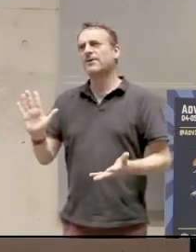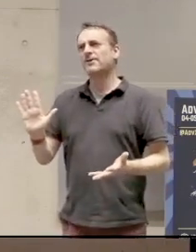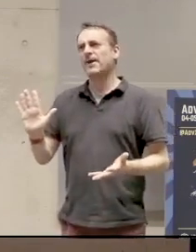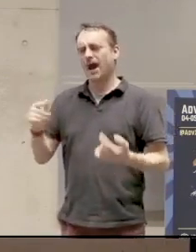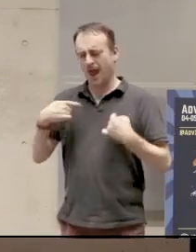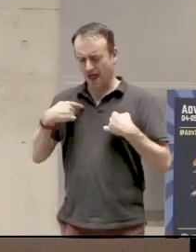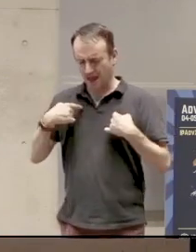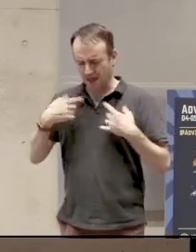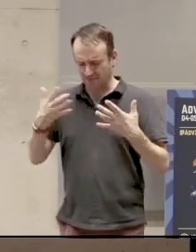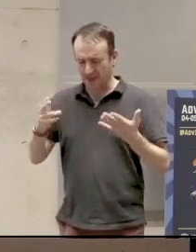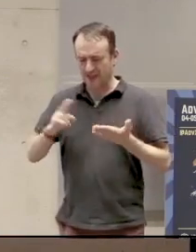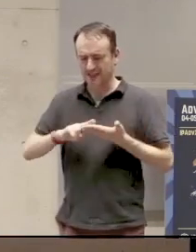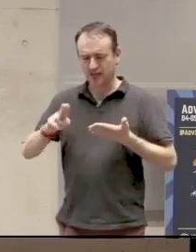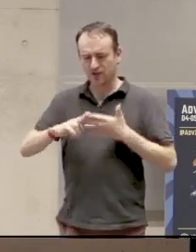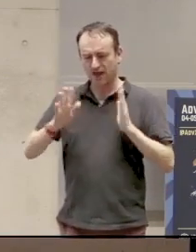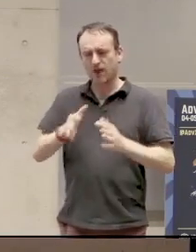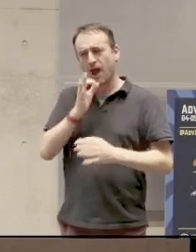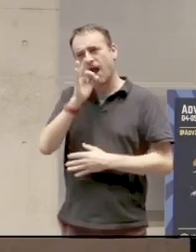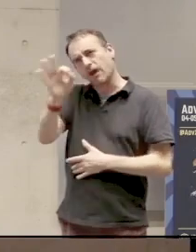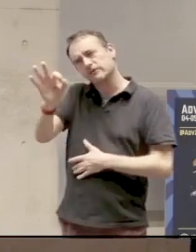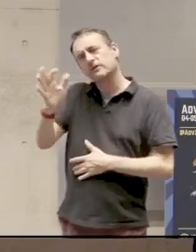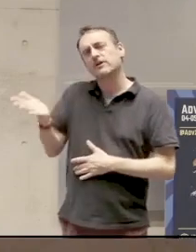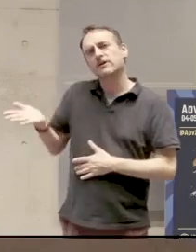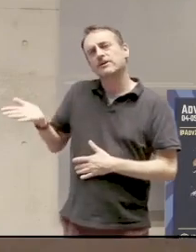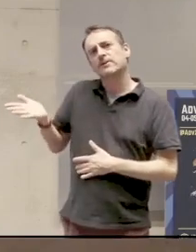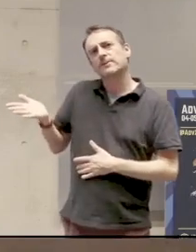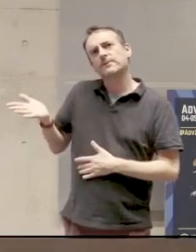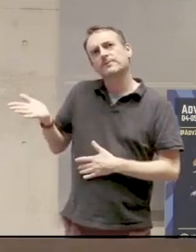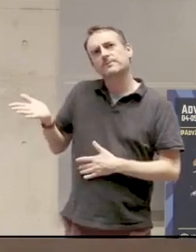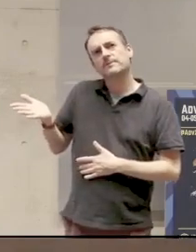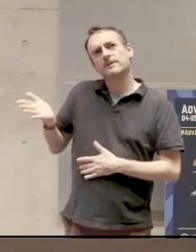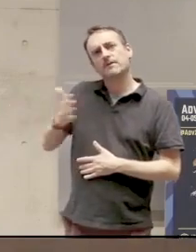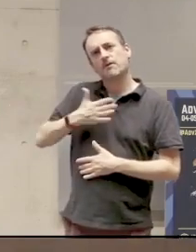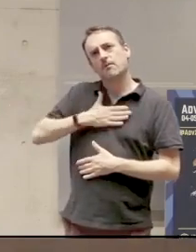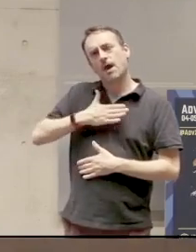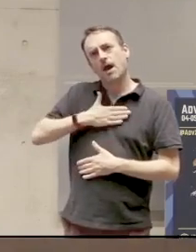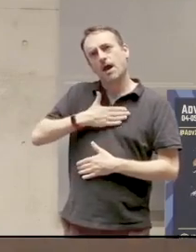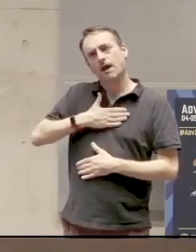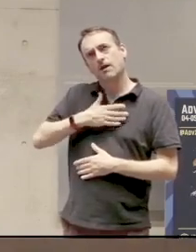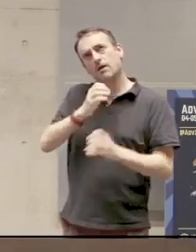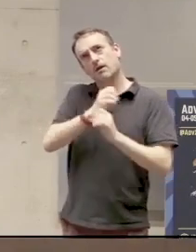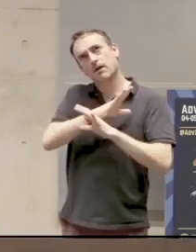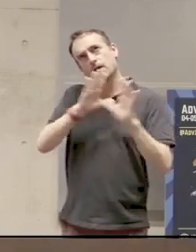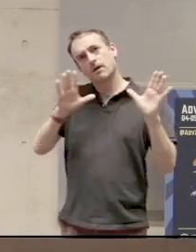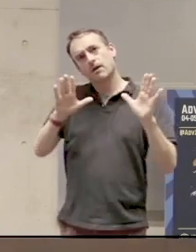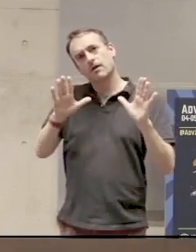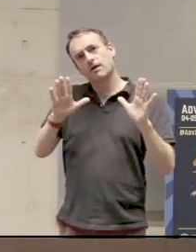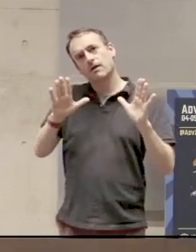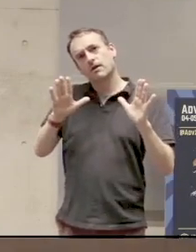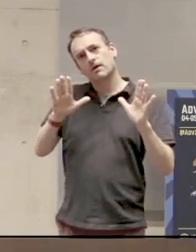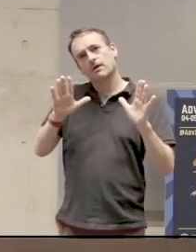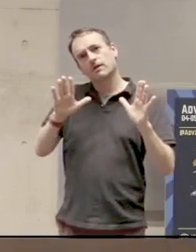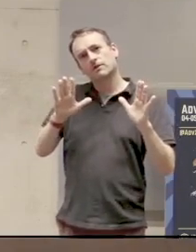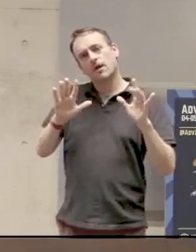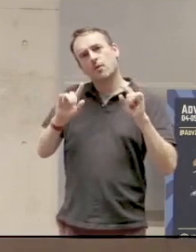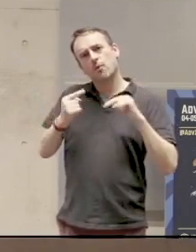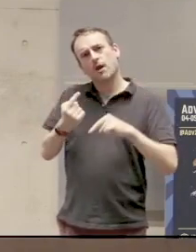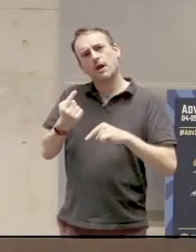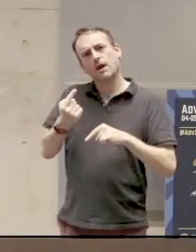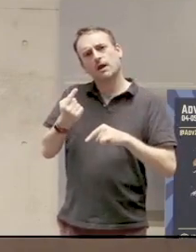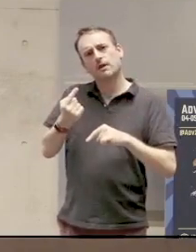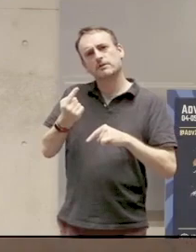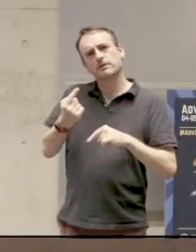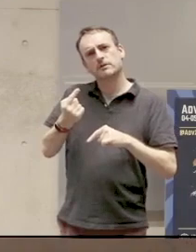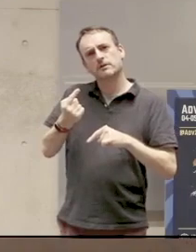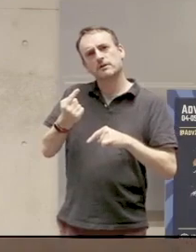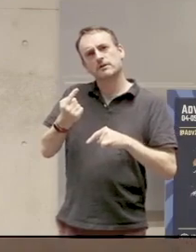I naturally have to ask this question because, for my money, there is only one adventure game series that actually matters, and I am